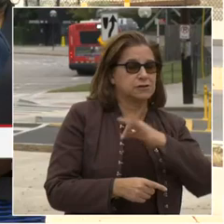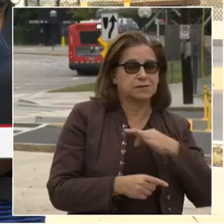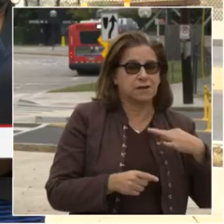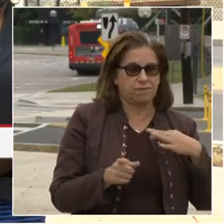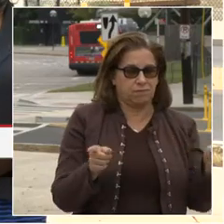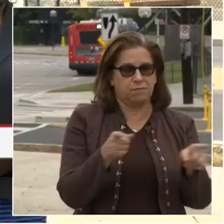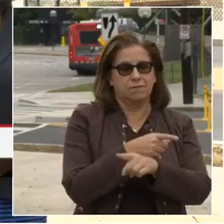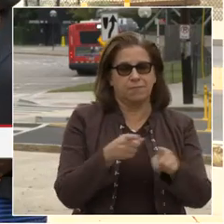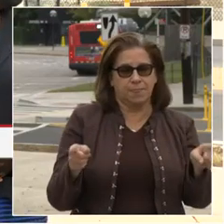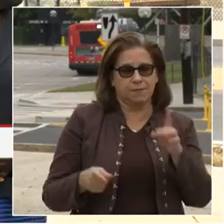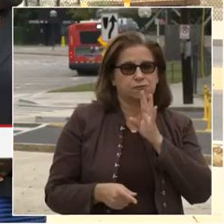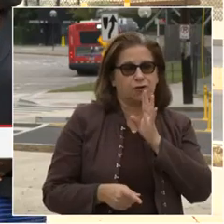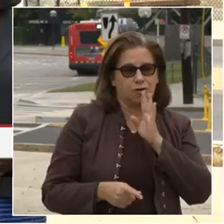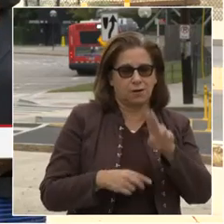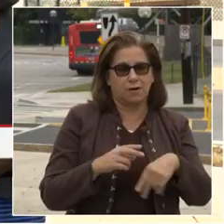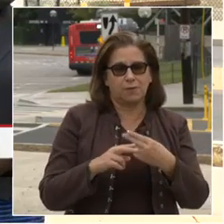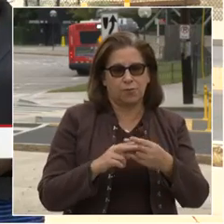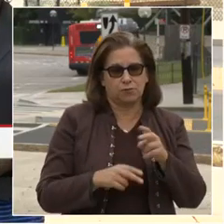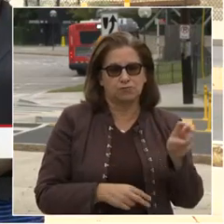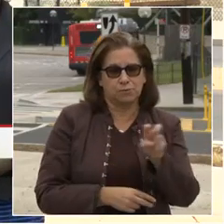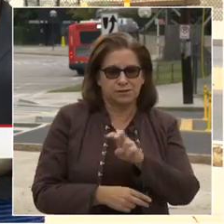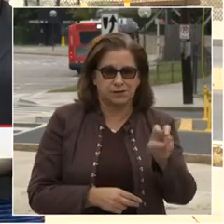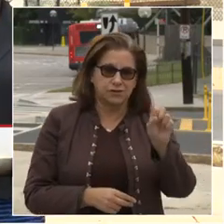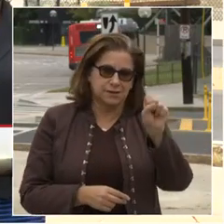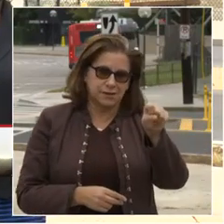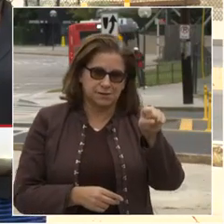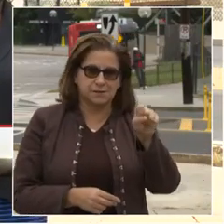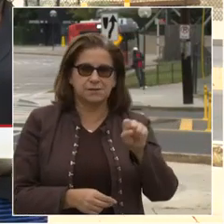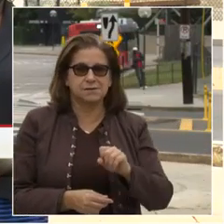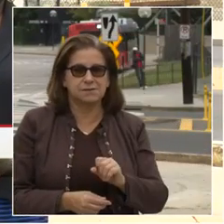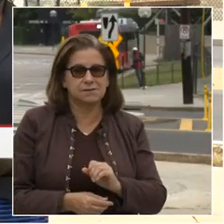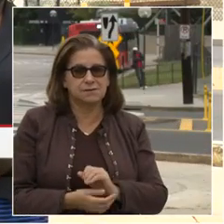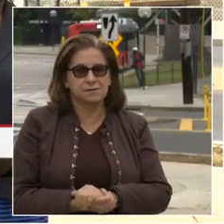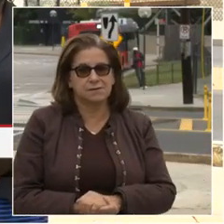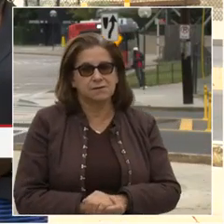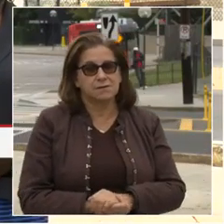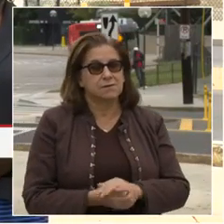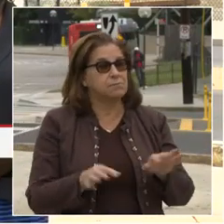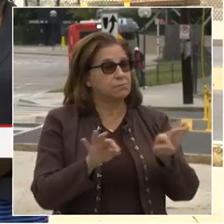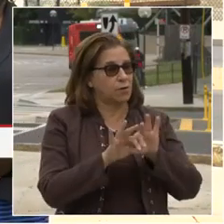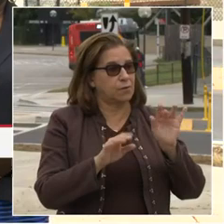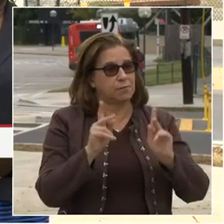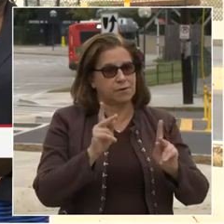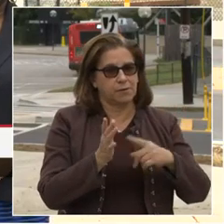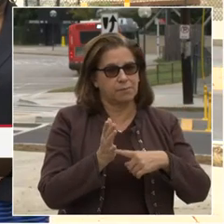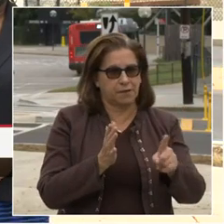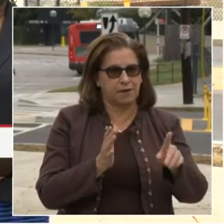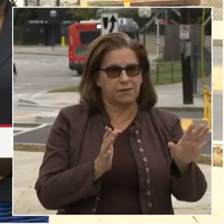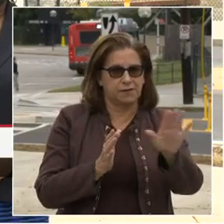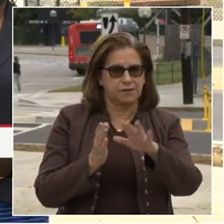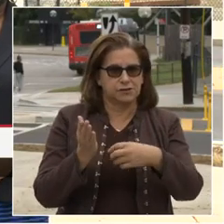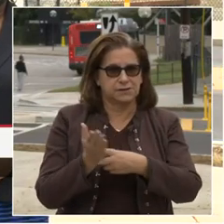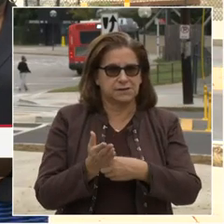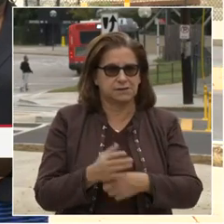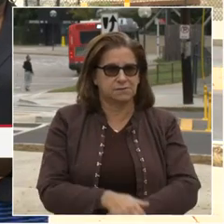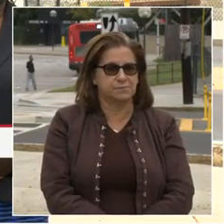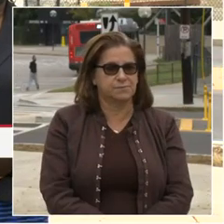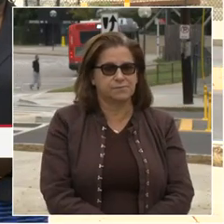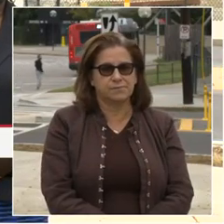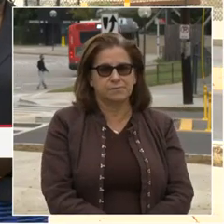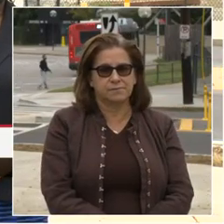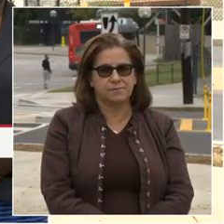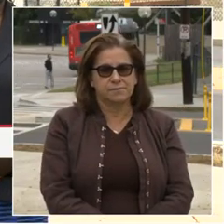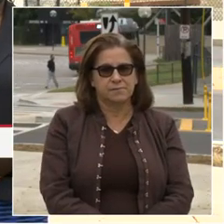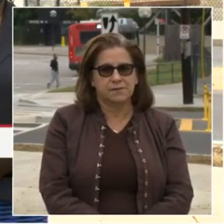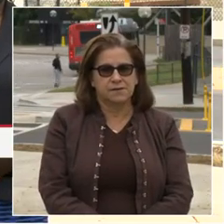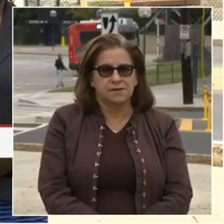achieve? We think it's important that people pay their tickets. And we have seen over the course of the last several